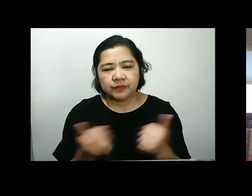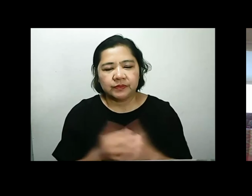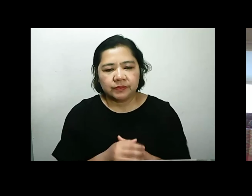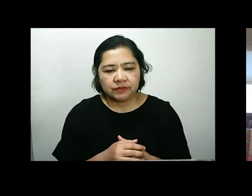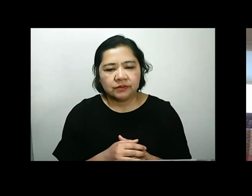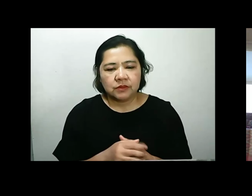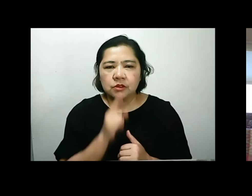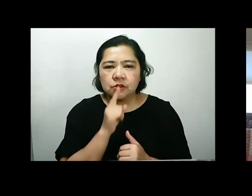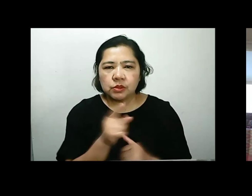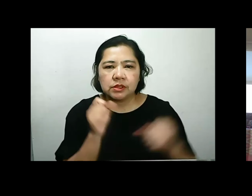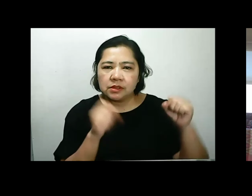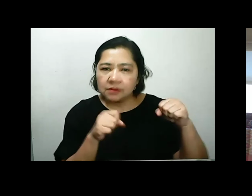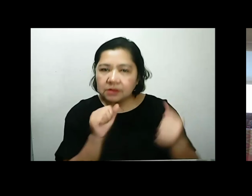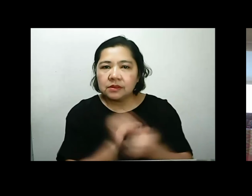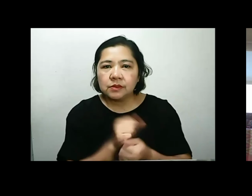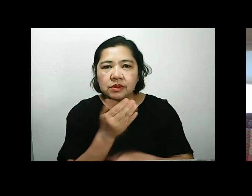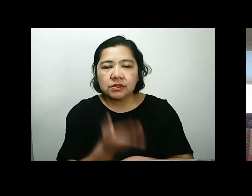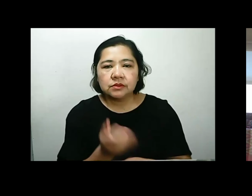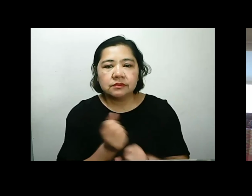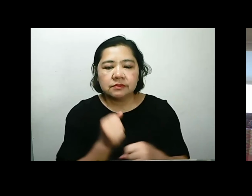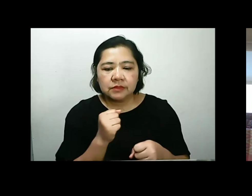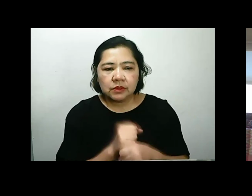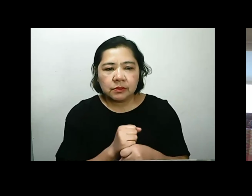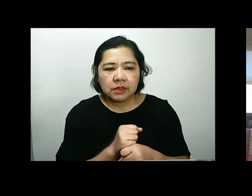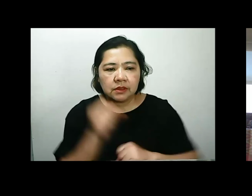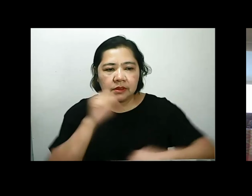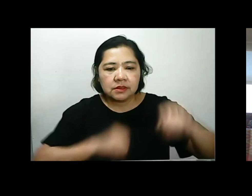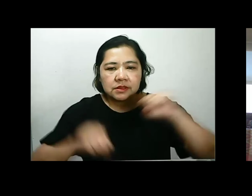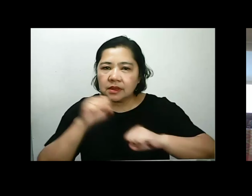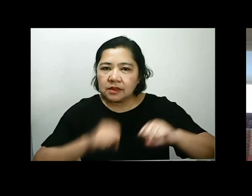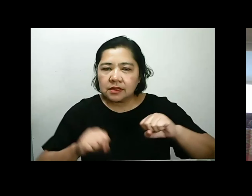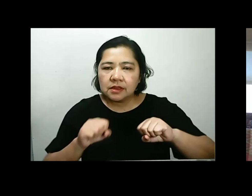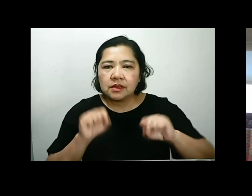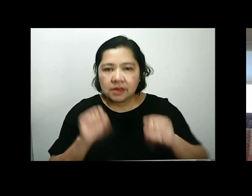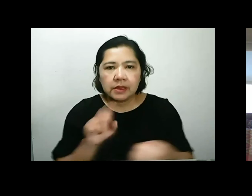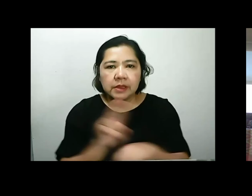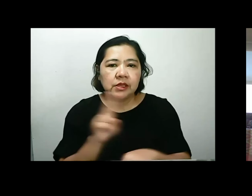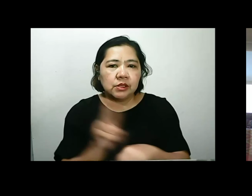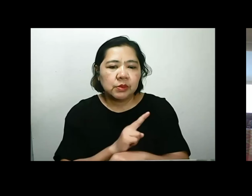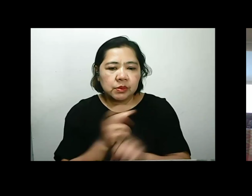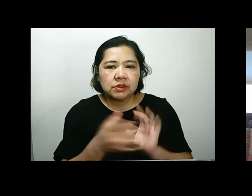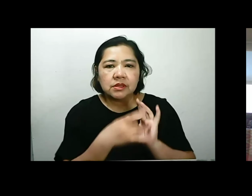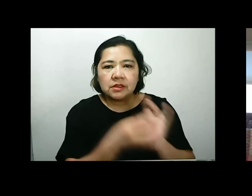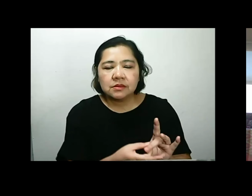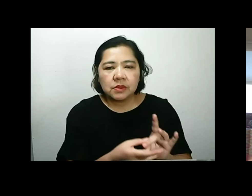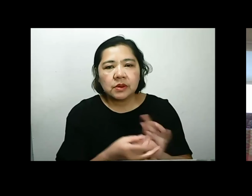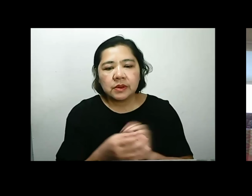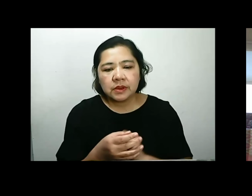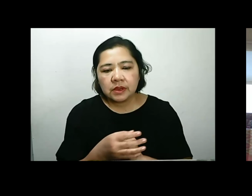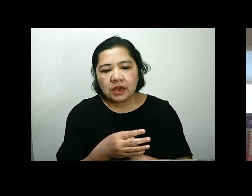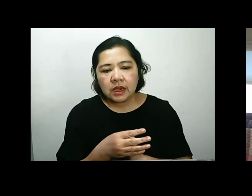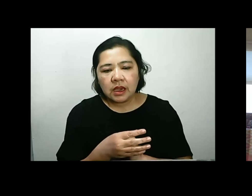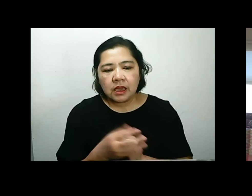agree with you that to make our science consumable, relatable, and I like your, you know, putting